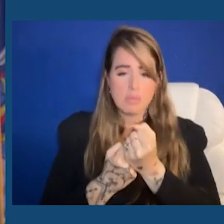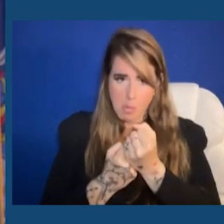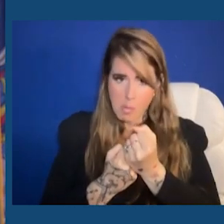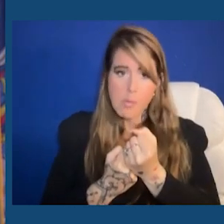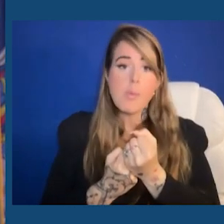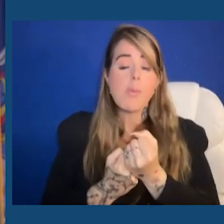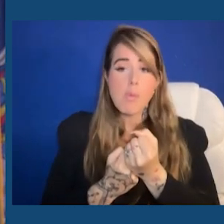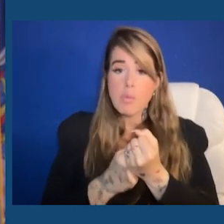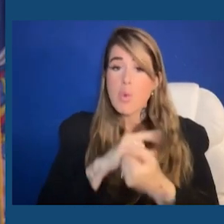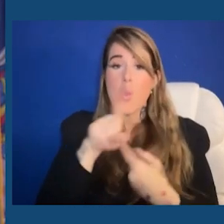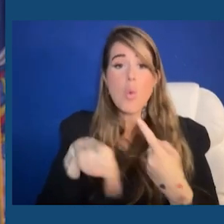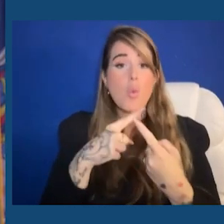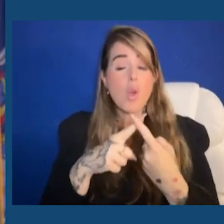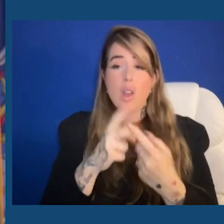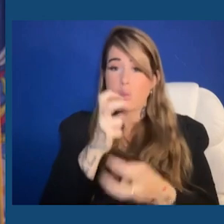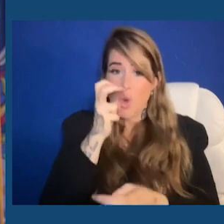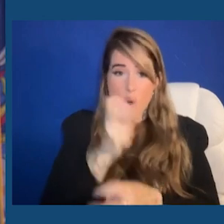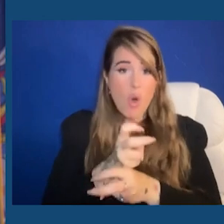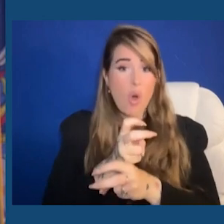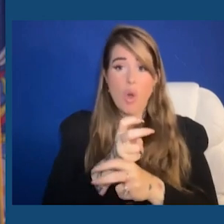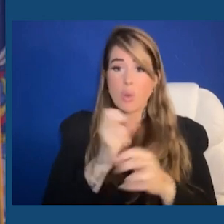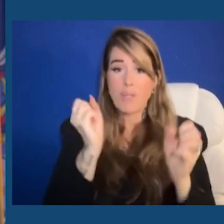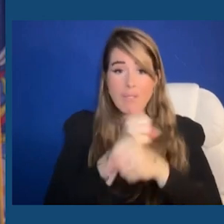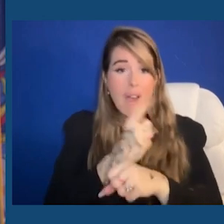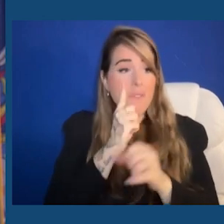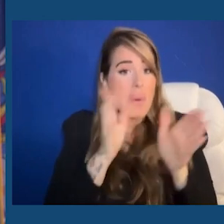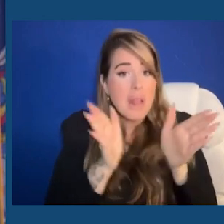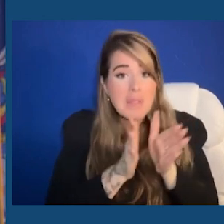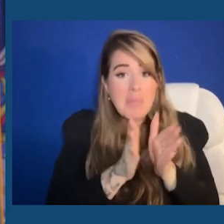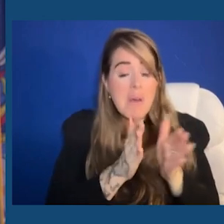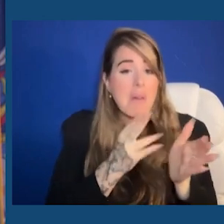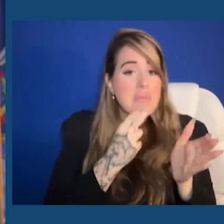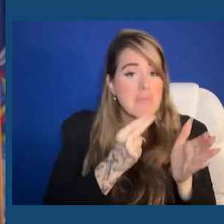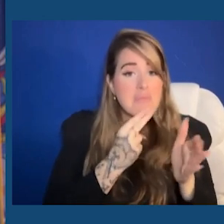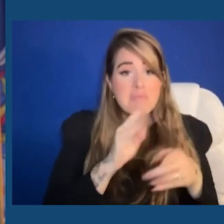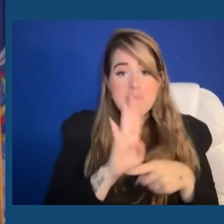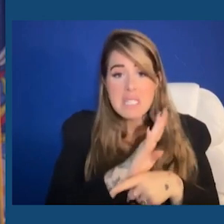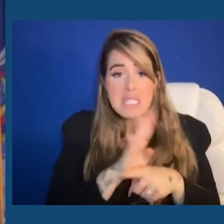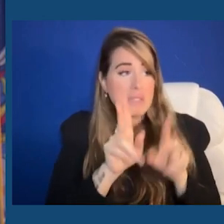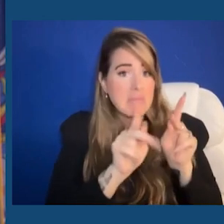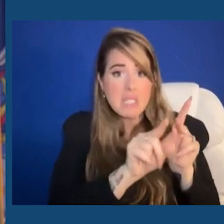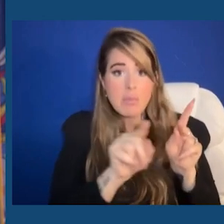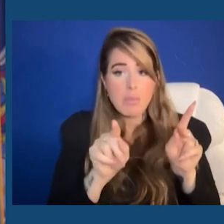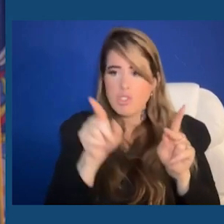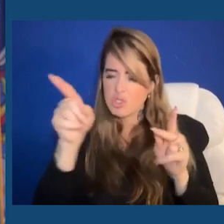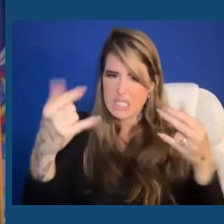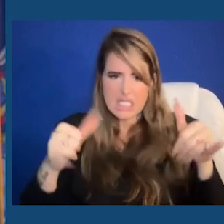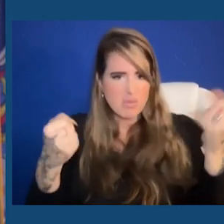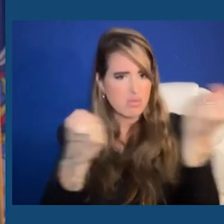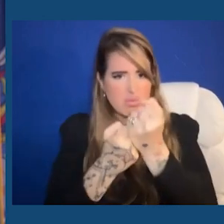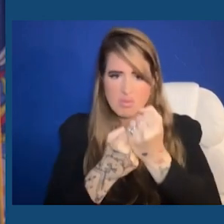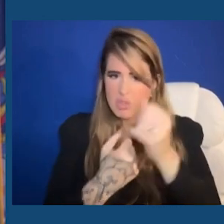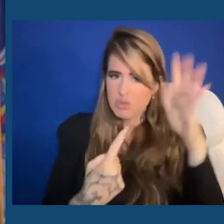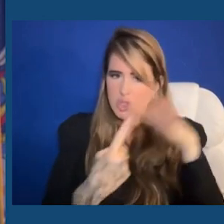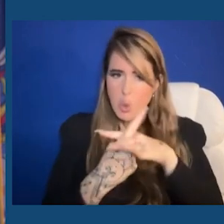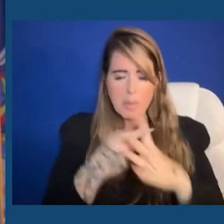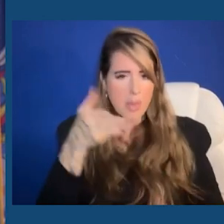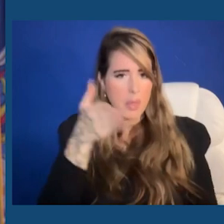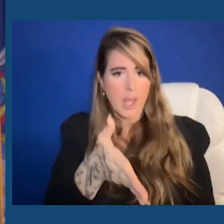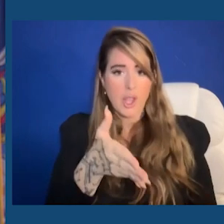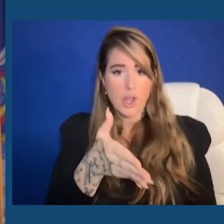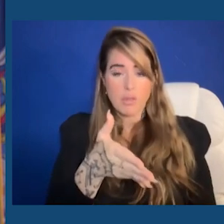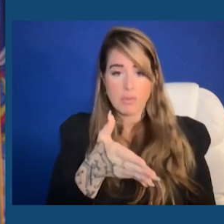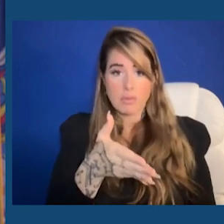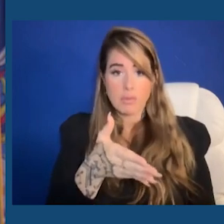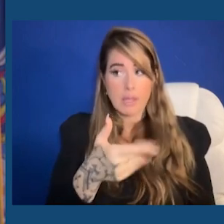When it was hard to fight for the small little guy, she stood with us. She was there. I might get in trouble for